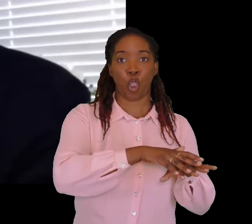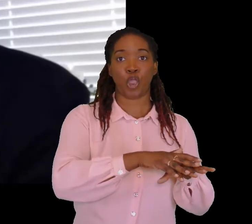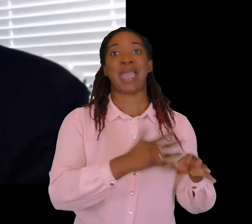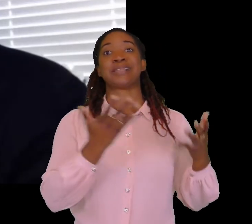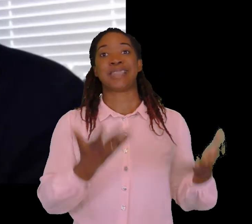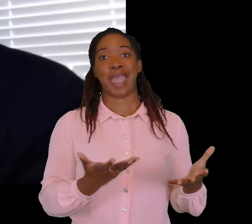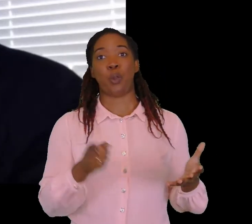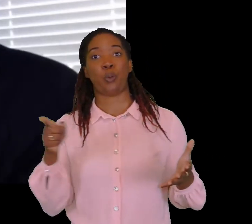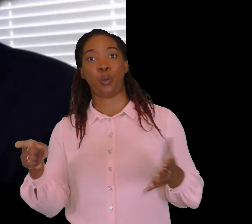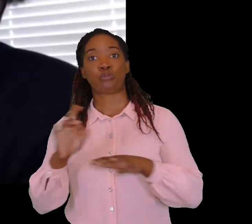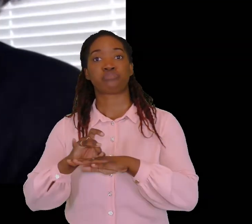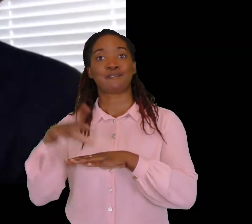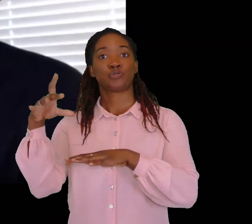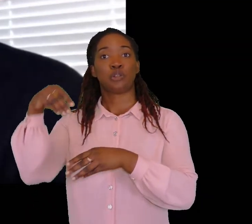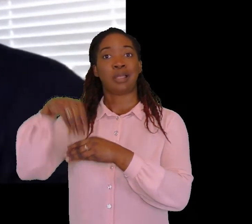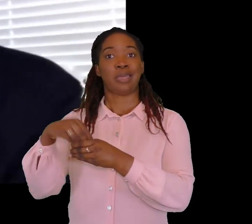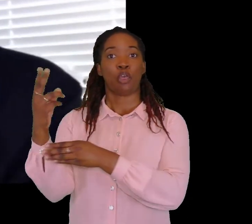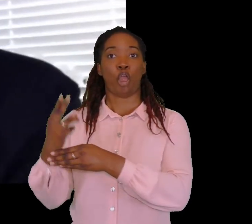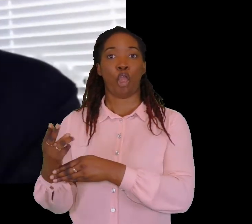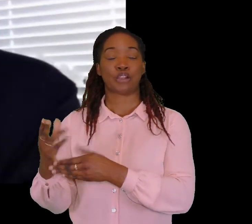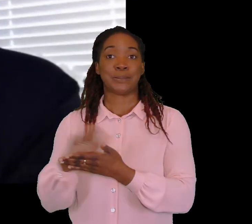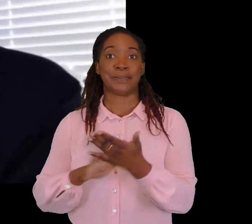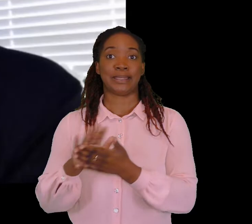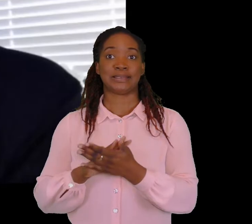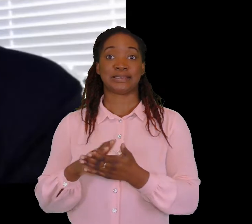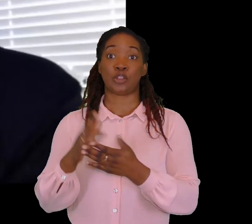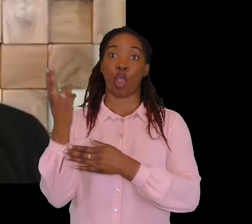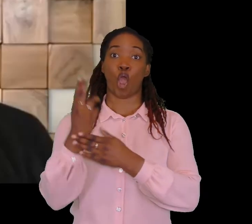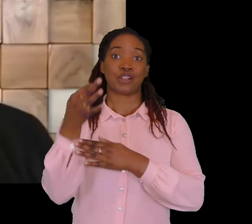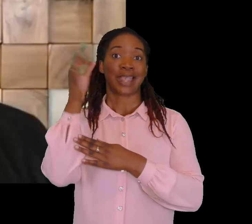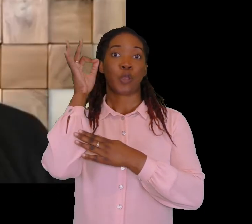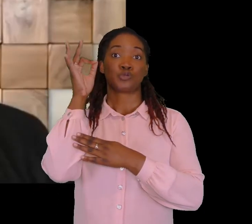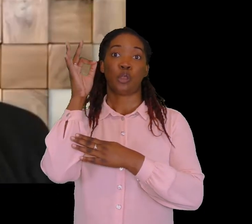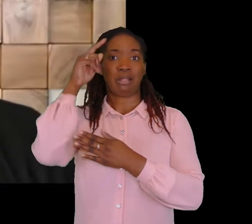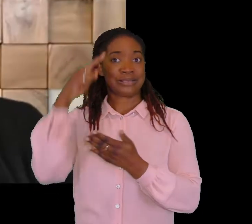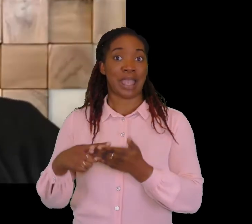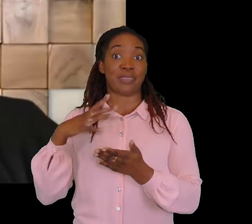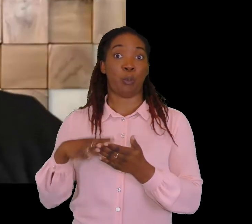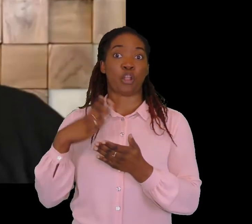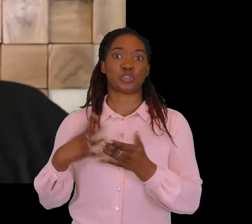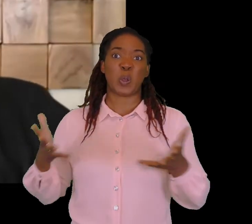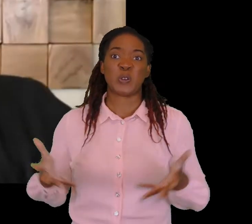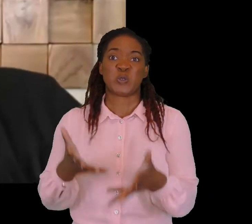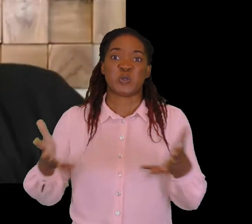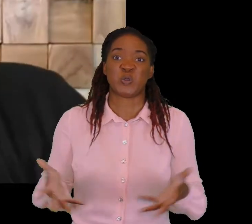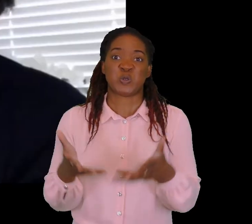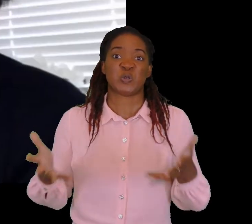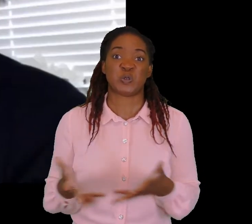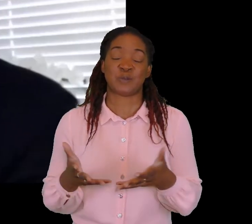arts, which was pushed by the Arts Council. Exactly. all right? We go back to the same